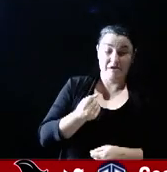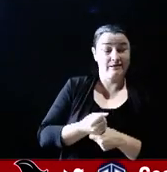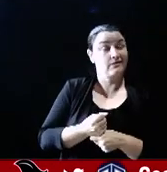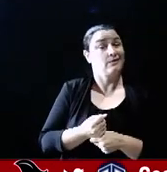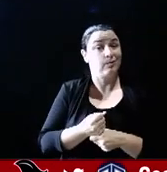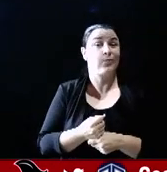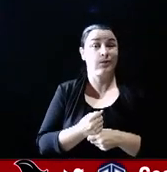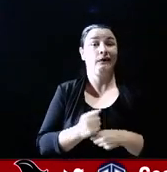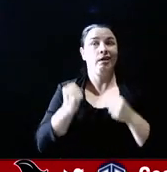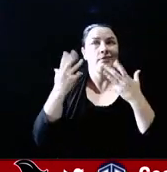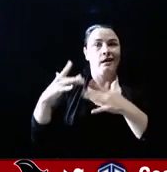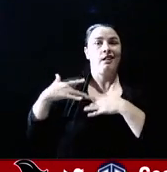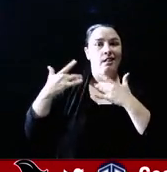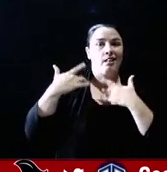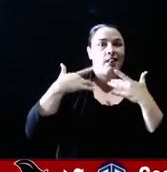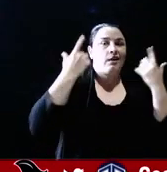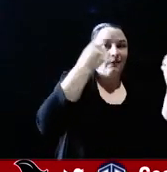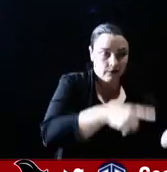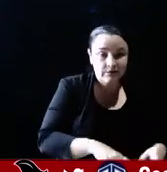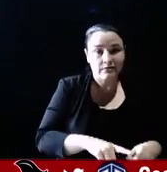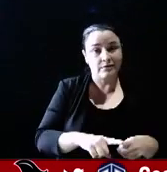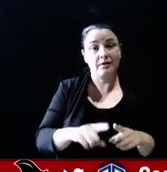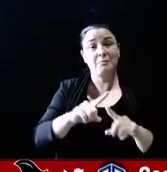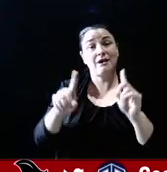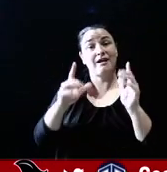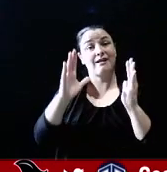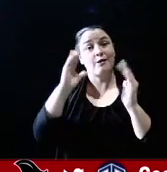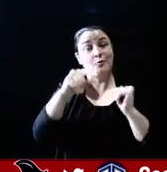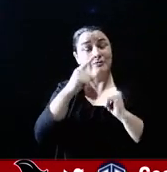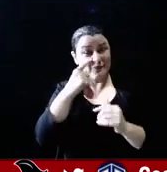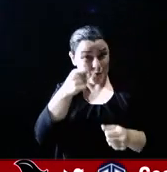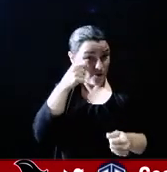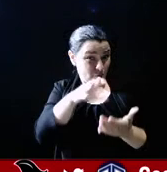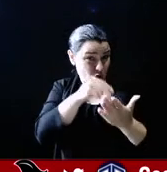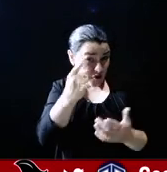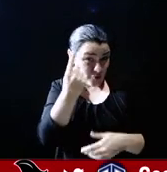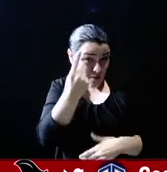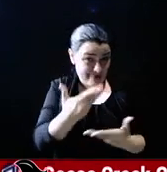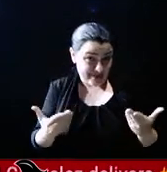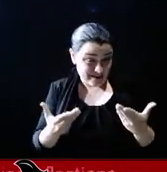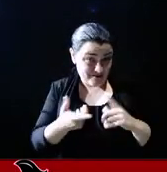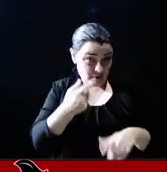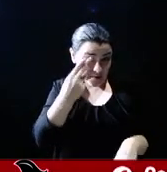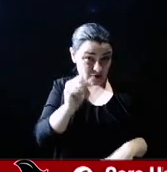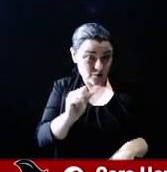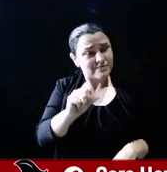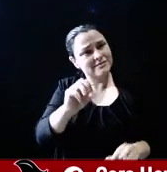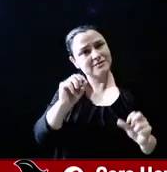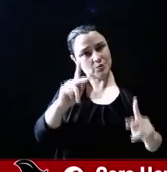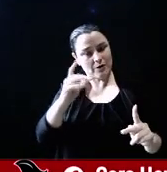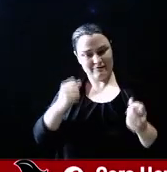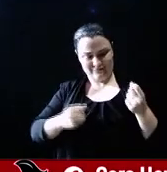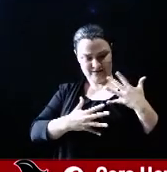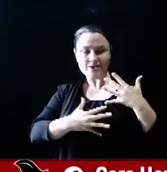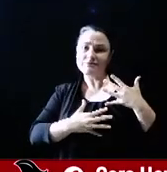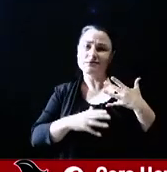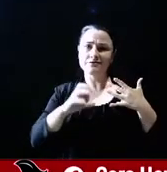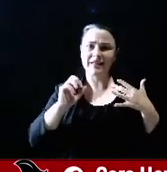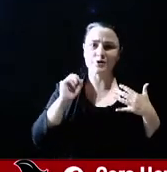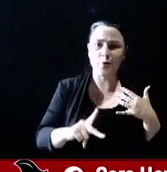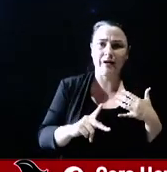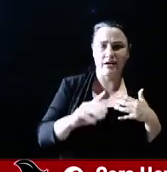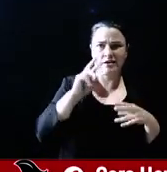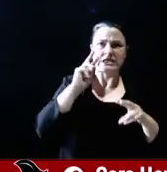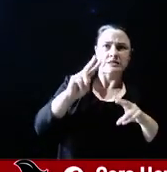I hope that if there's one thing you learn throughout your time in high school, it's that it's okay to be afraid. It's okay to be unsure of what comes